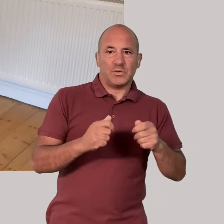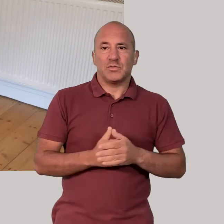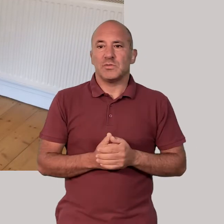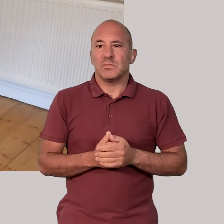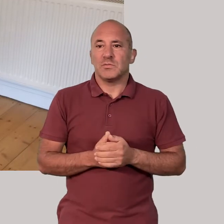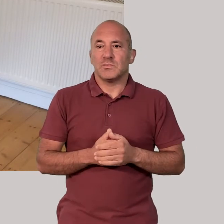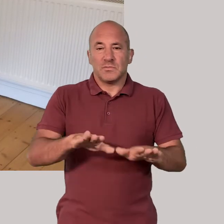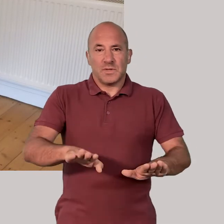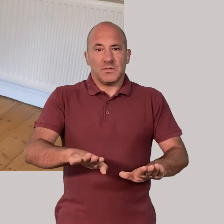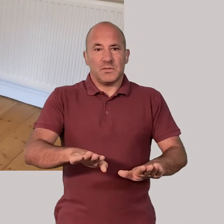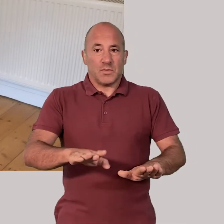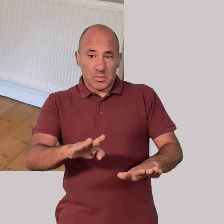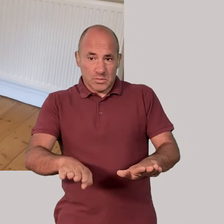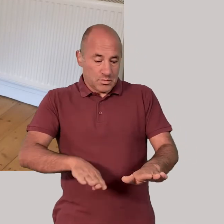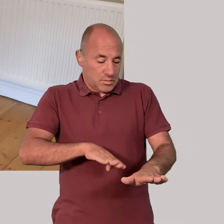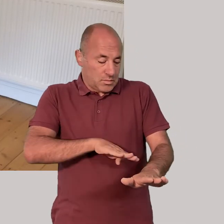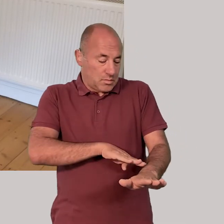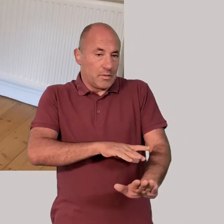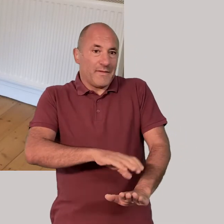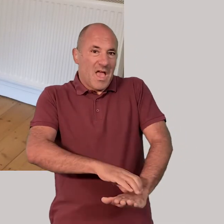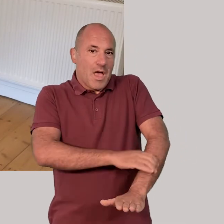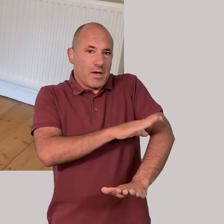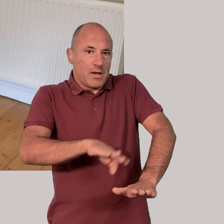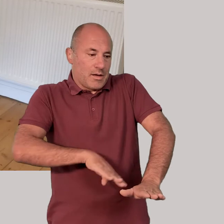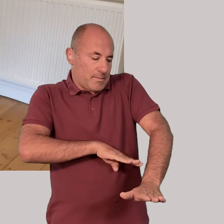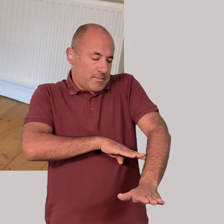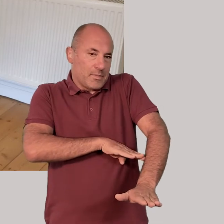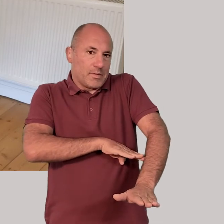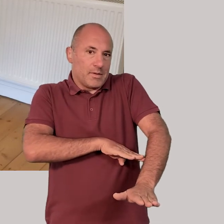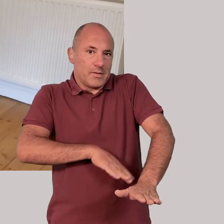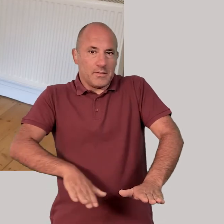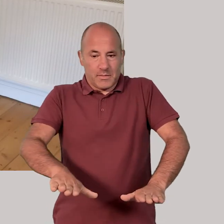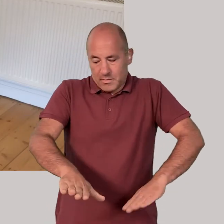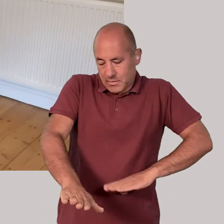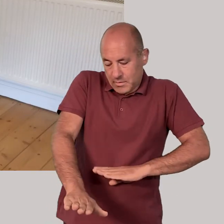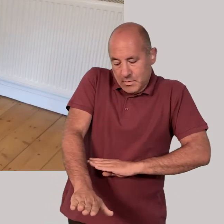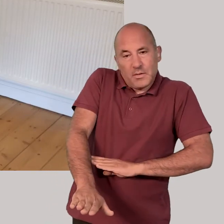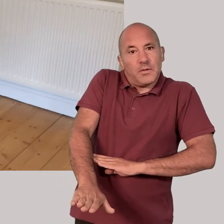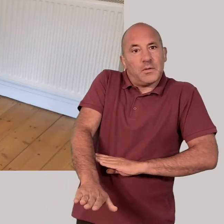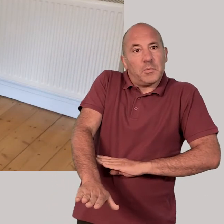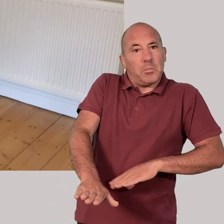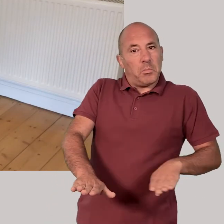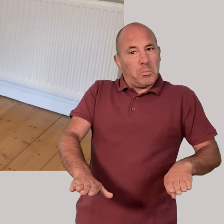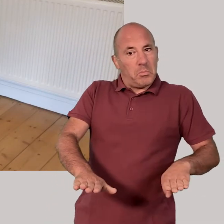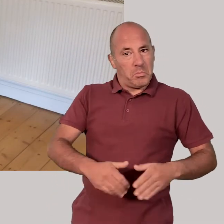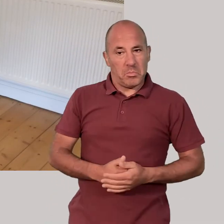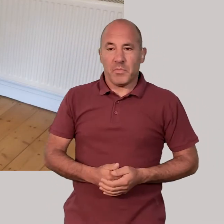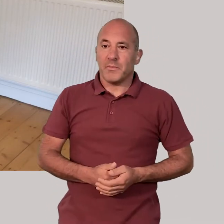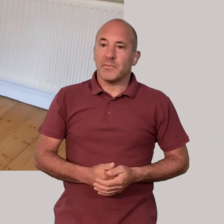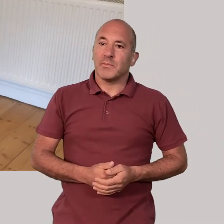higher. You could touch the side of your calf, and down, and